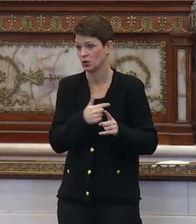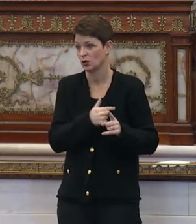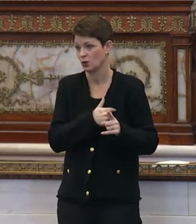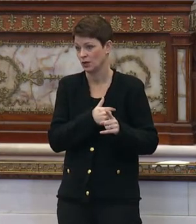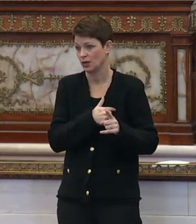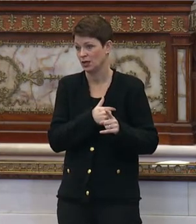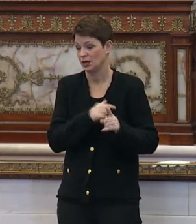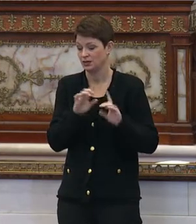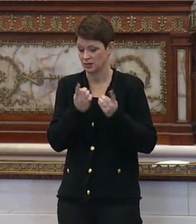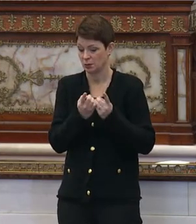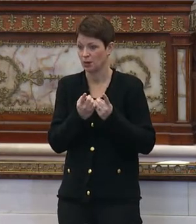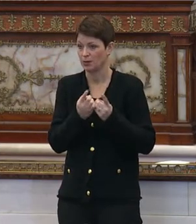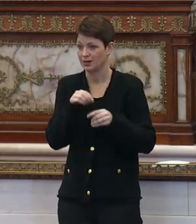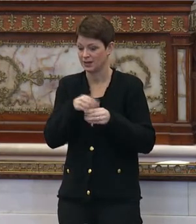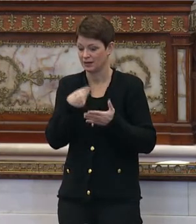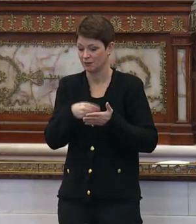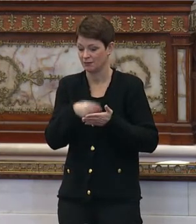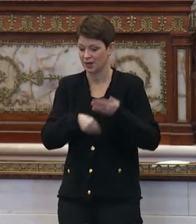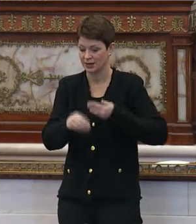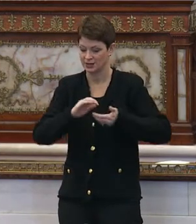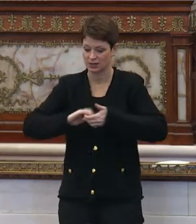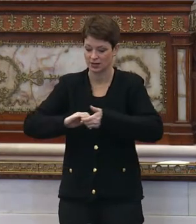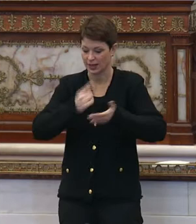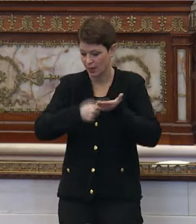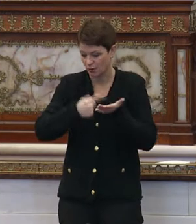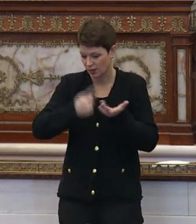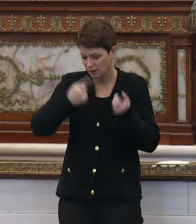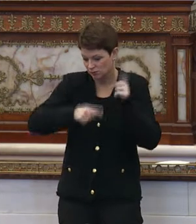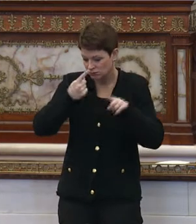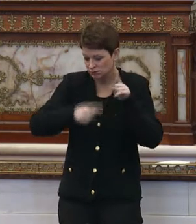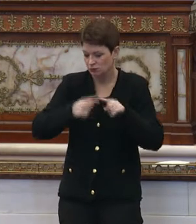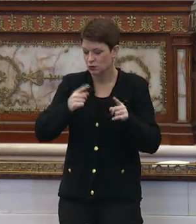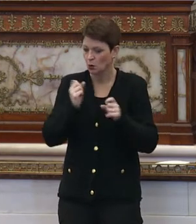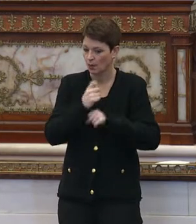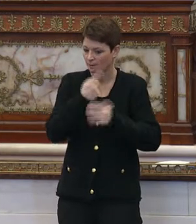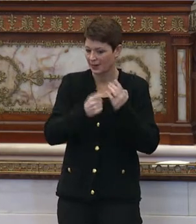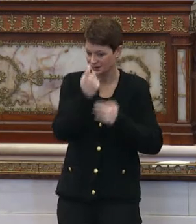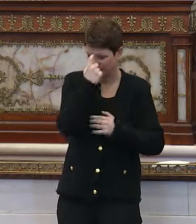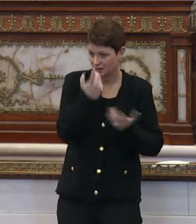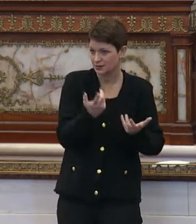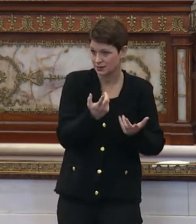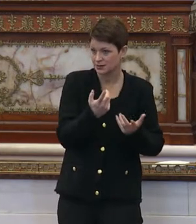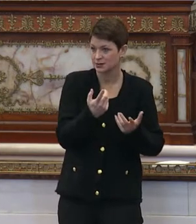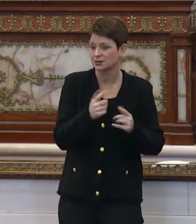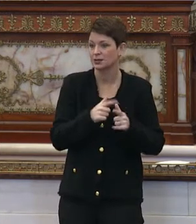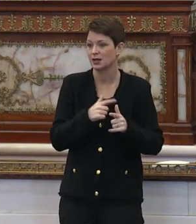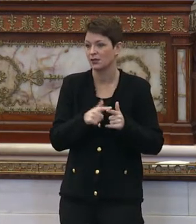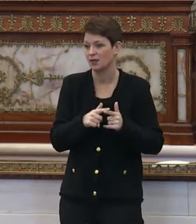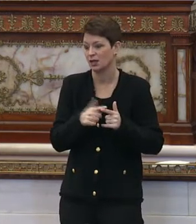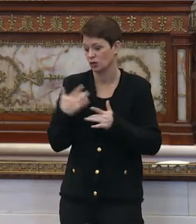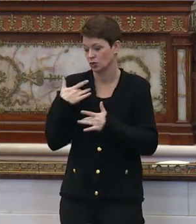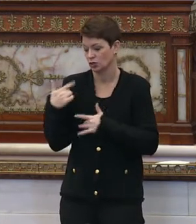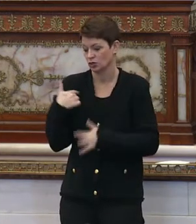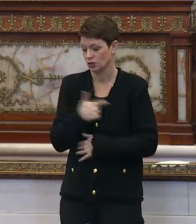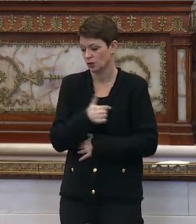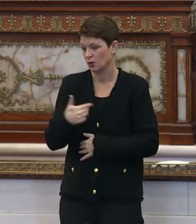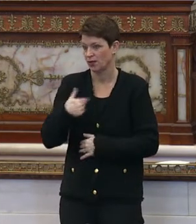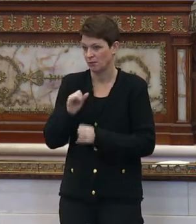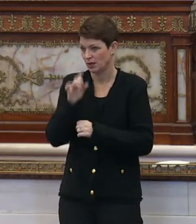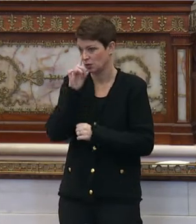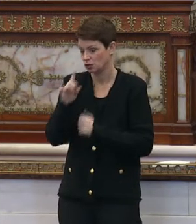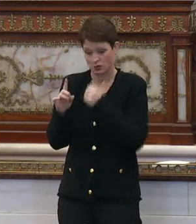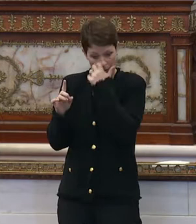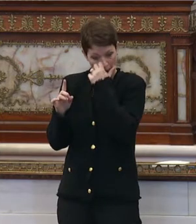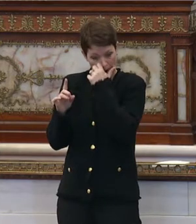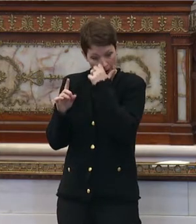the departments within finance collaborate on to see what makes sense. And then, you know, a concern we would have is making sure you're not